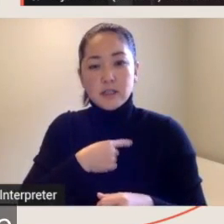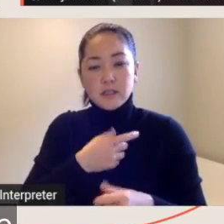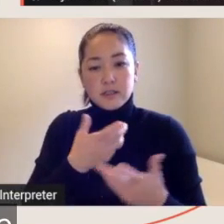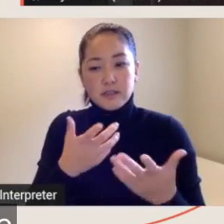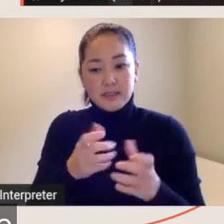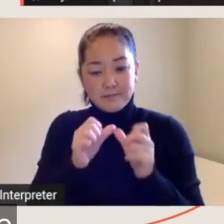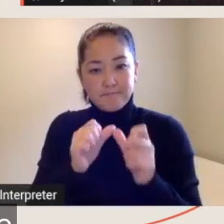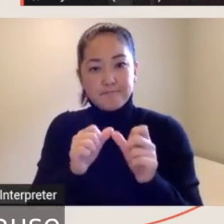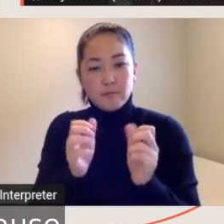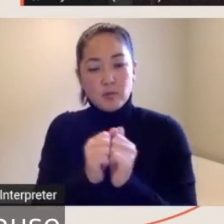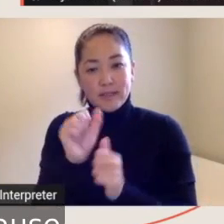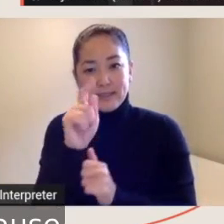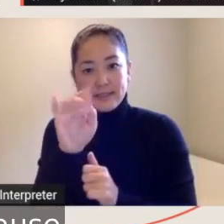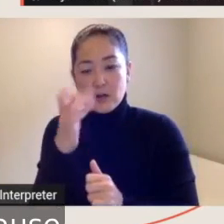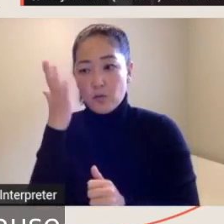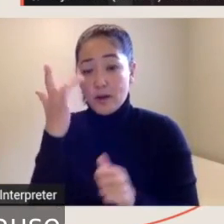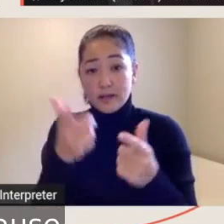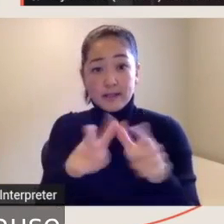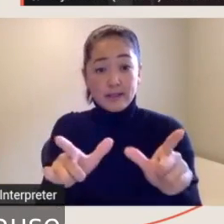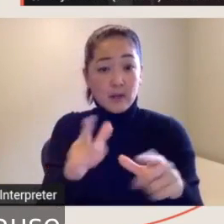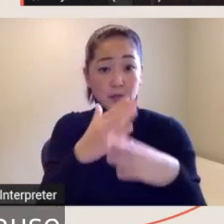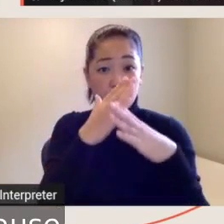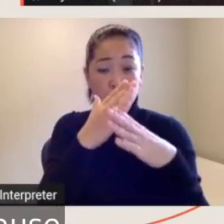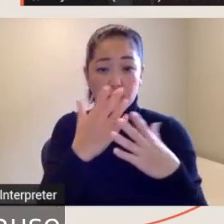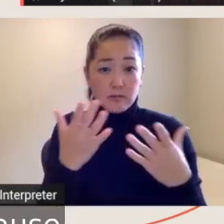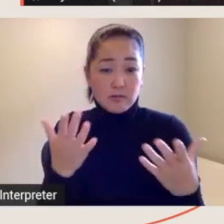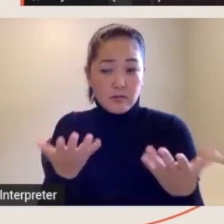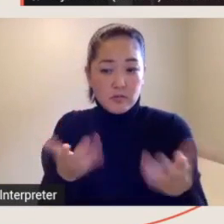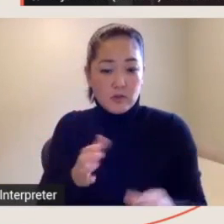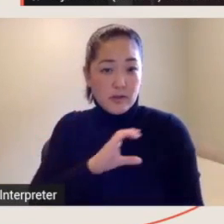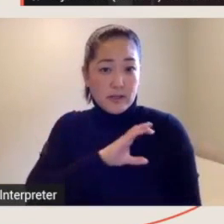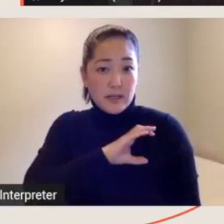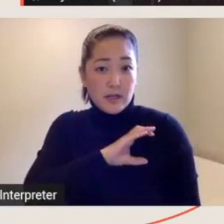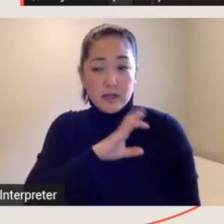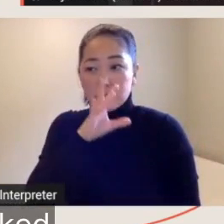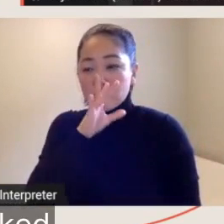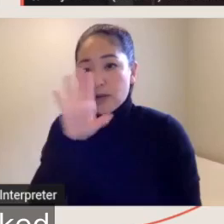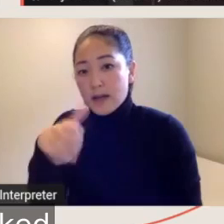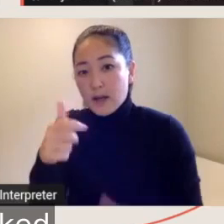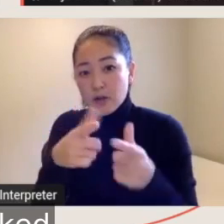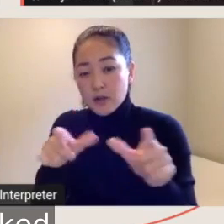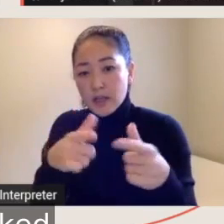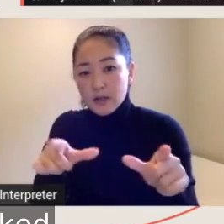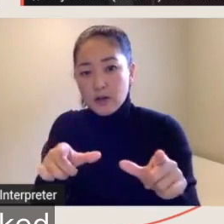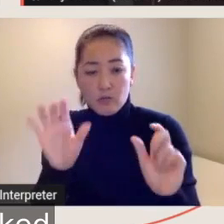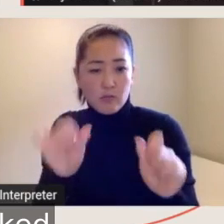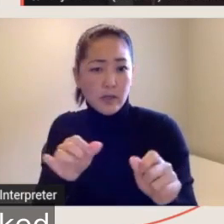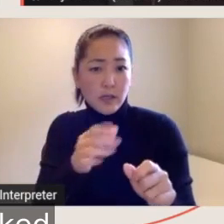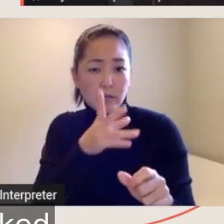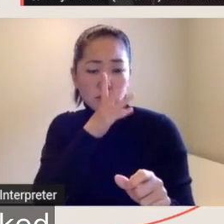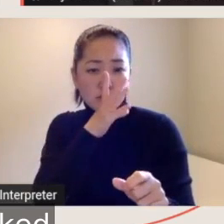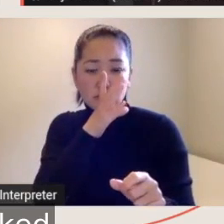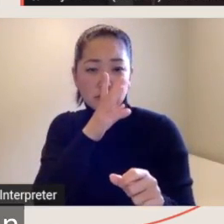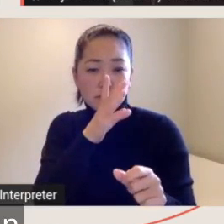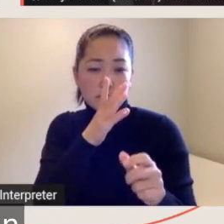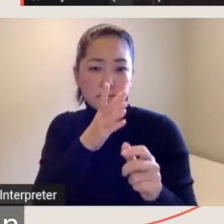language barrier that we had while we were filming, because we didn't want our characters to speak another language, because we could have asked them to speak in Hindi, but